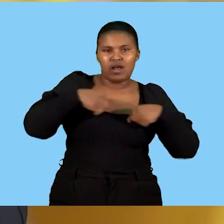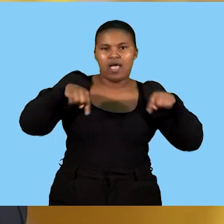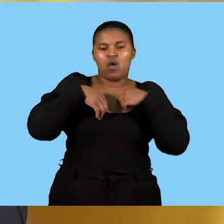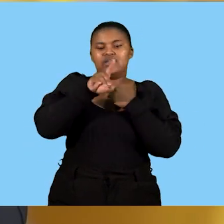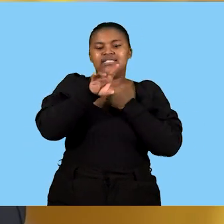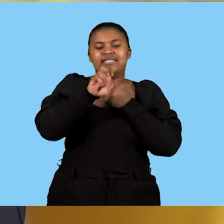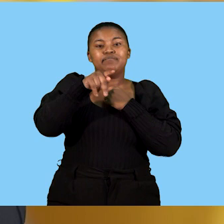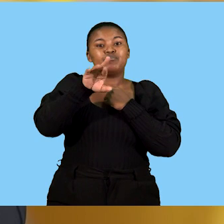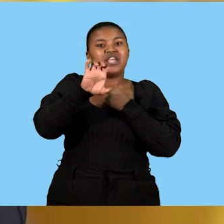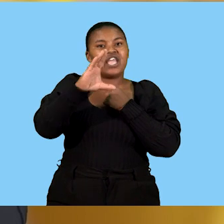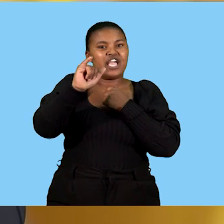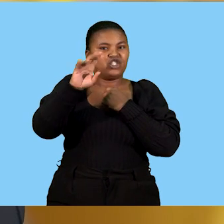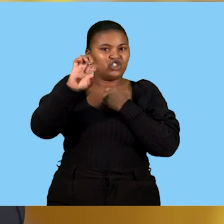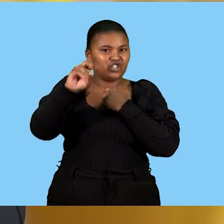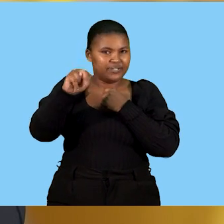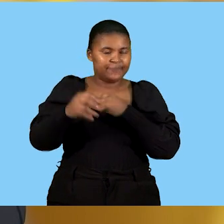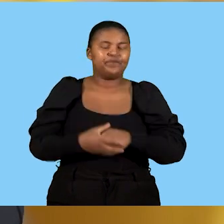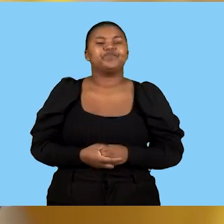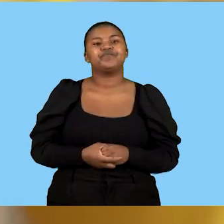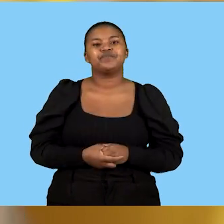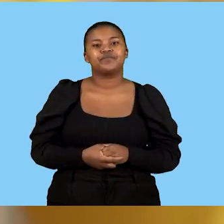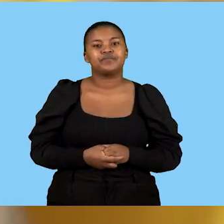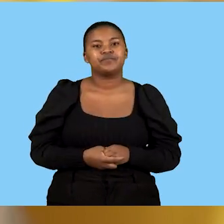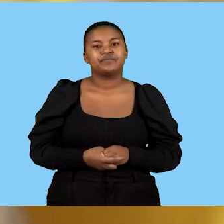the cost price method.